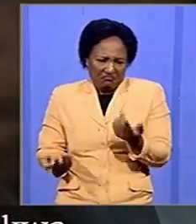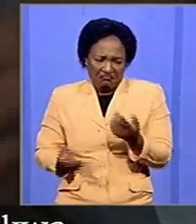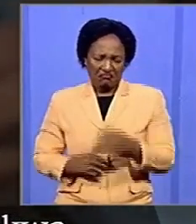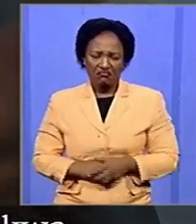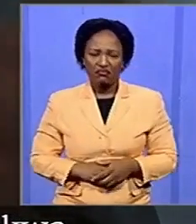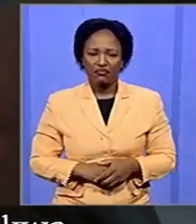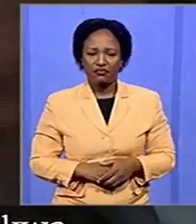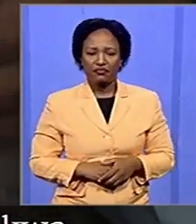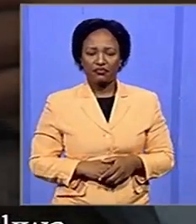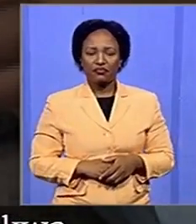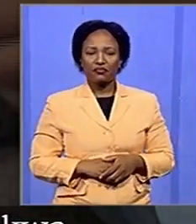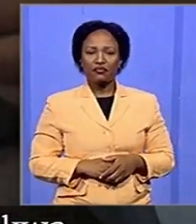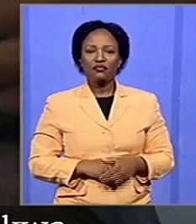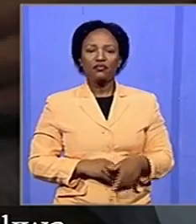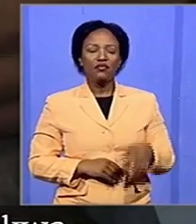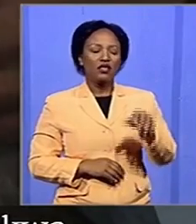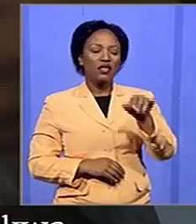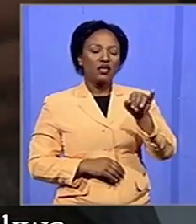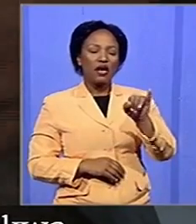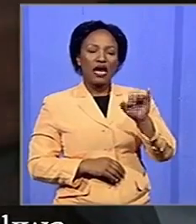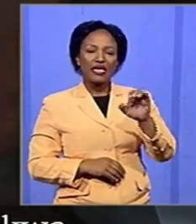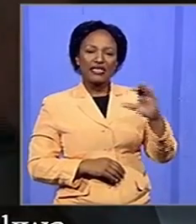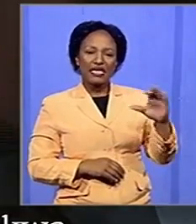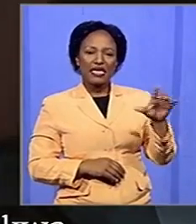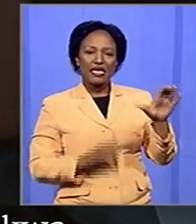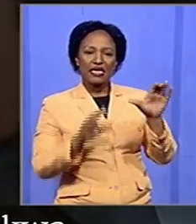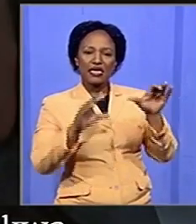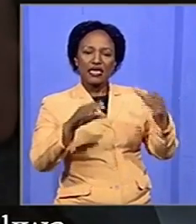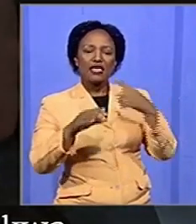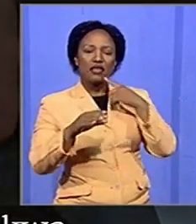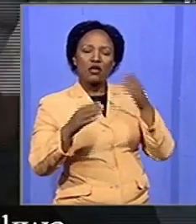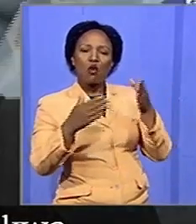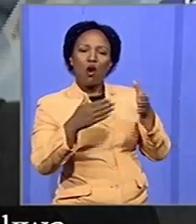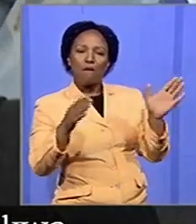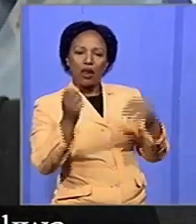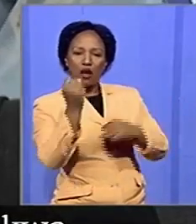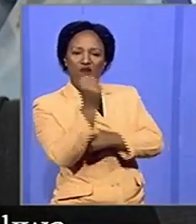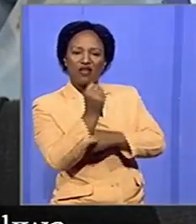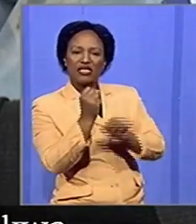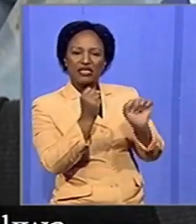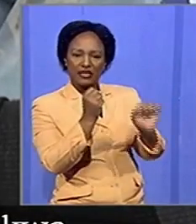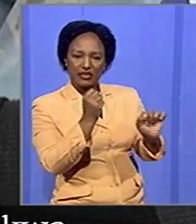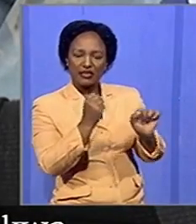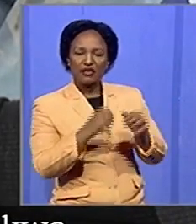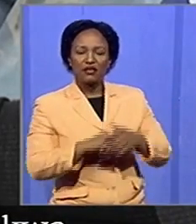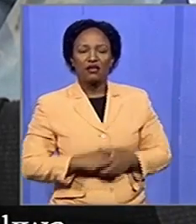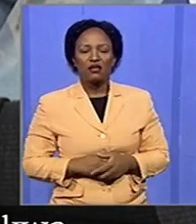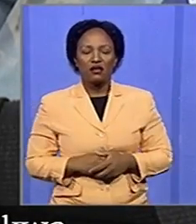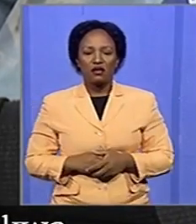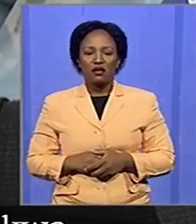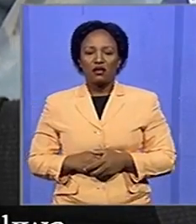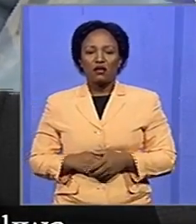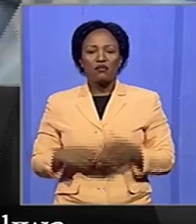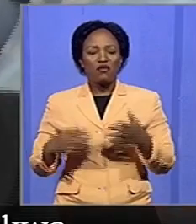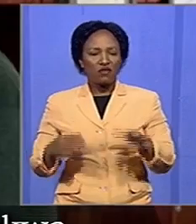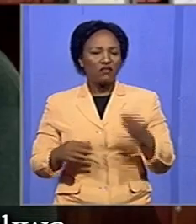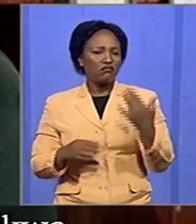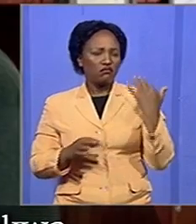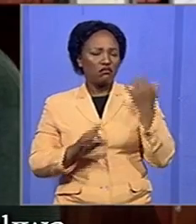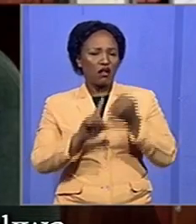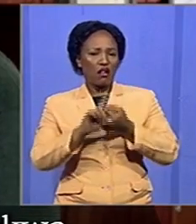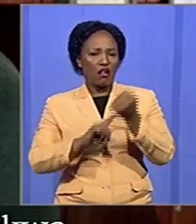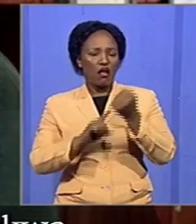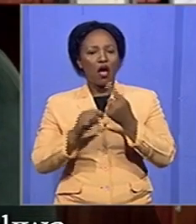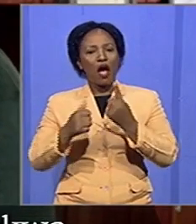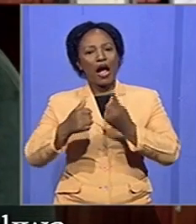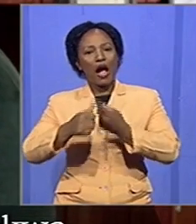kapa diphapang IEC e re tla dula e butsi mamati a yona. The way in which we ensure transparency in the counting process, where